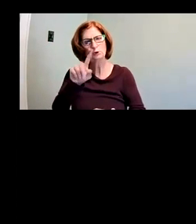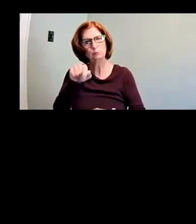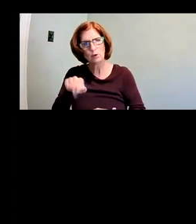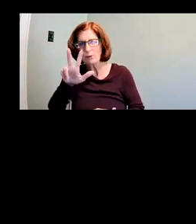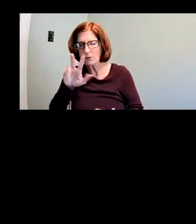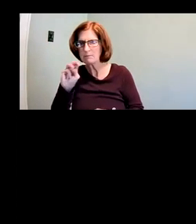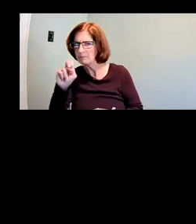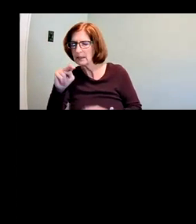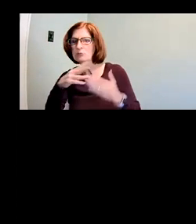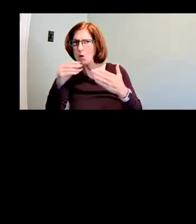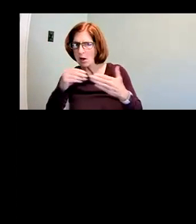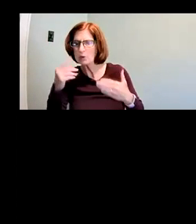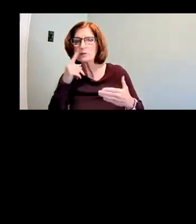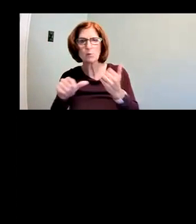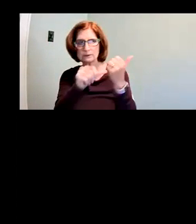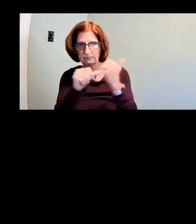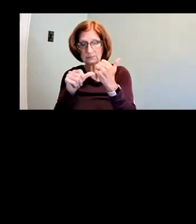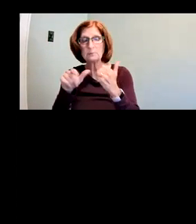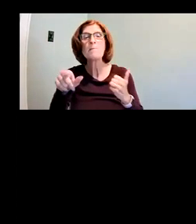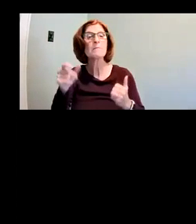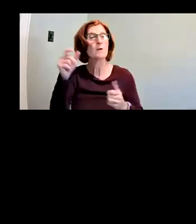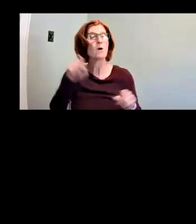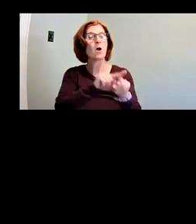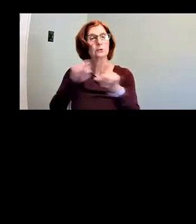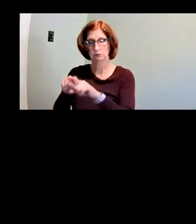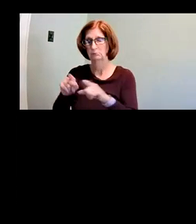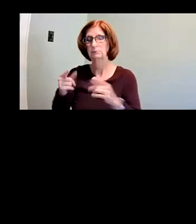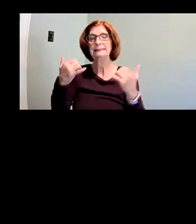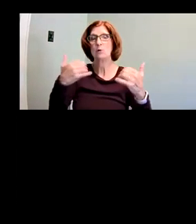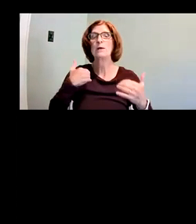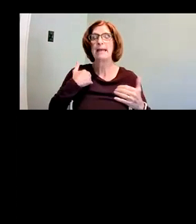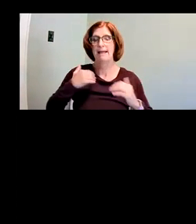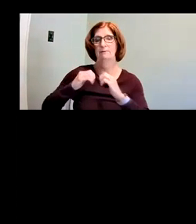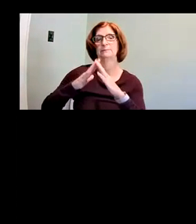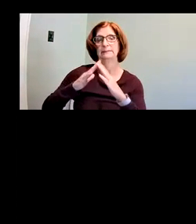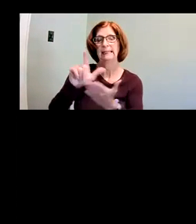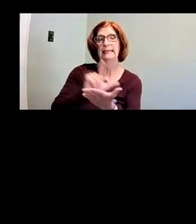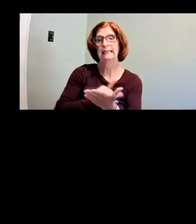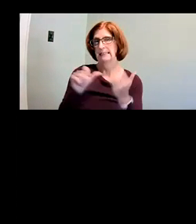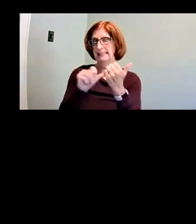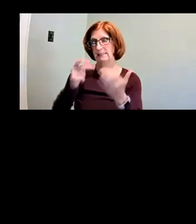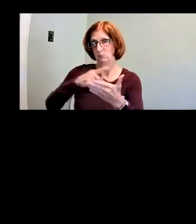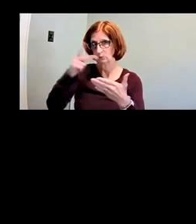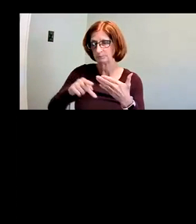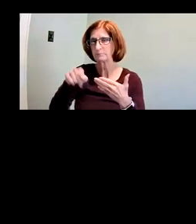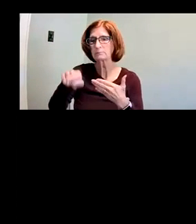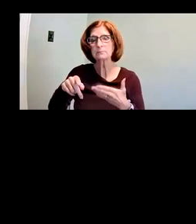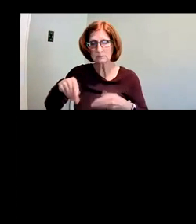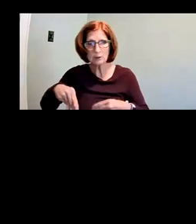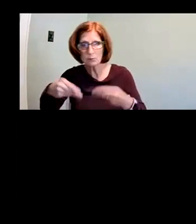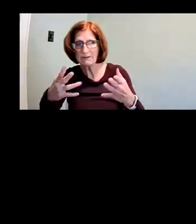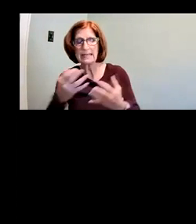in assistance. And related to this, we also now have our legal assistance programs up and running, which provide free housing legal